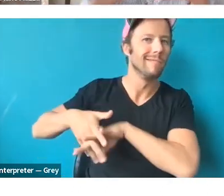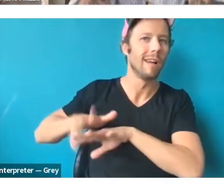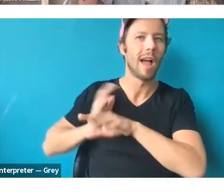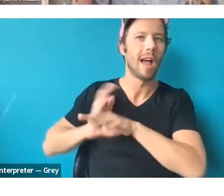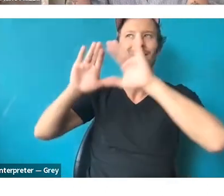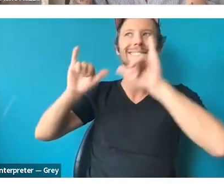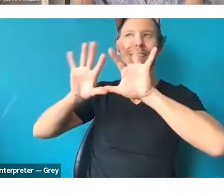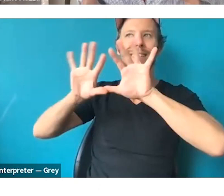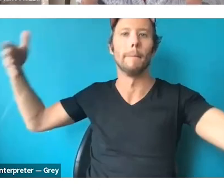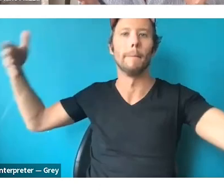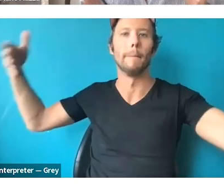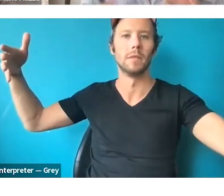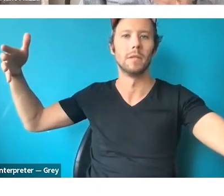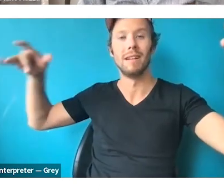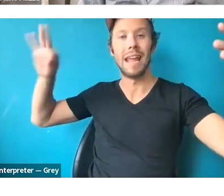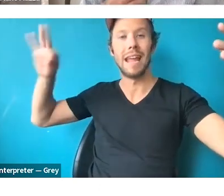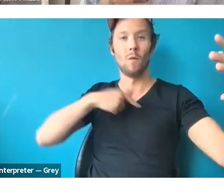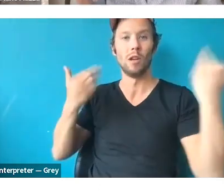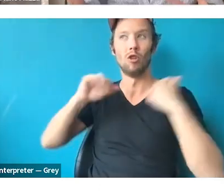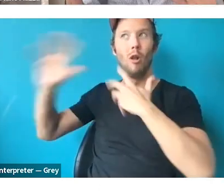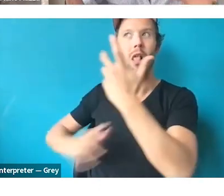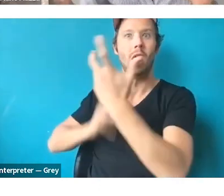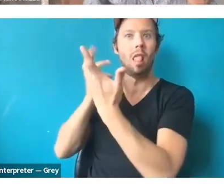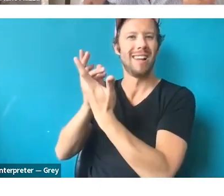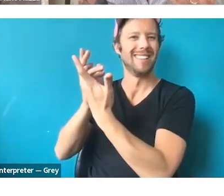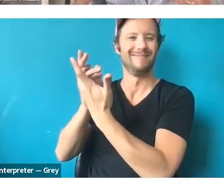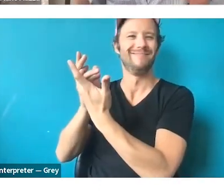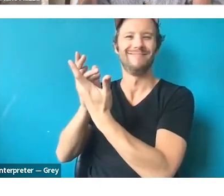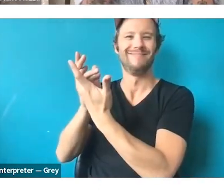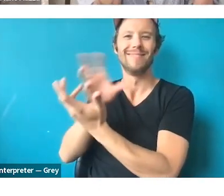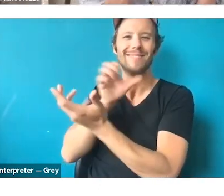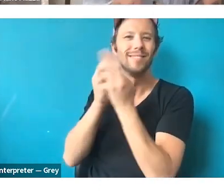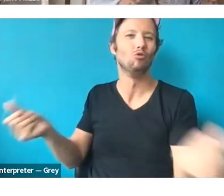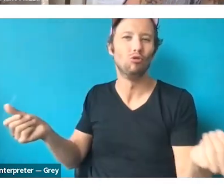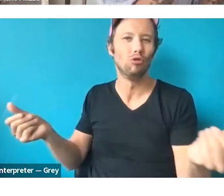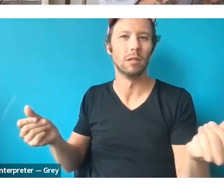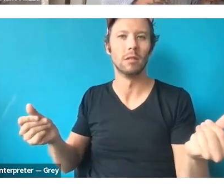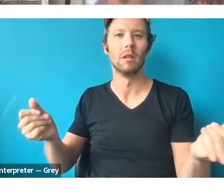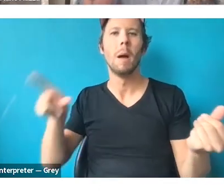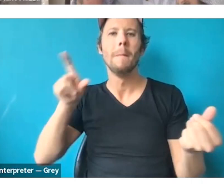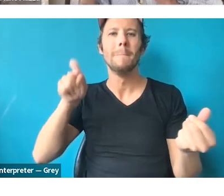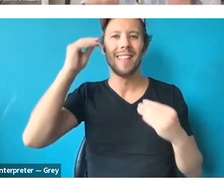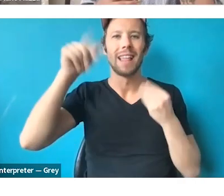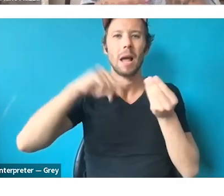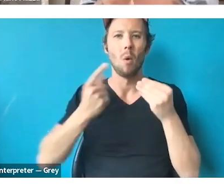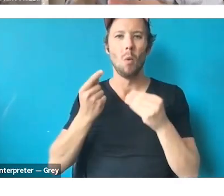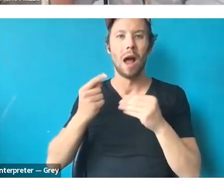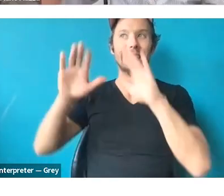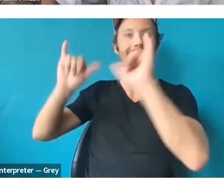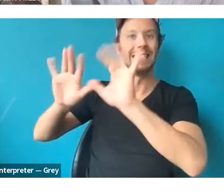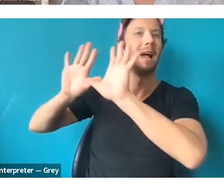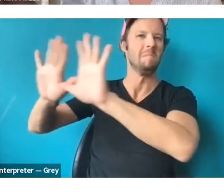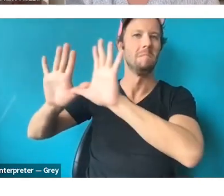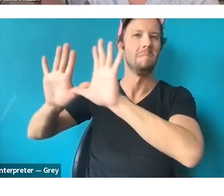flood. It's a terrible idea, right? So it's like thinking about ways that we can do these mini local batches and